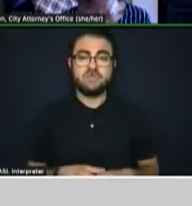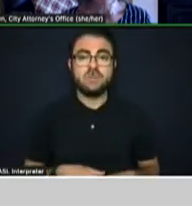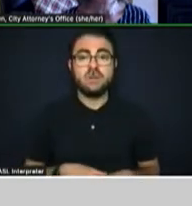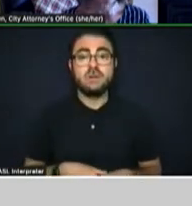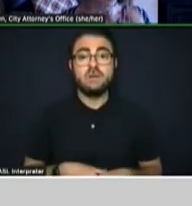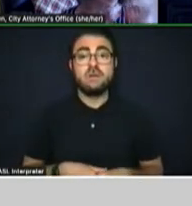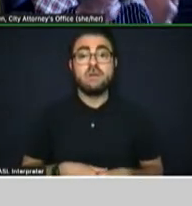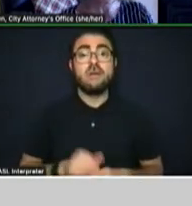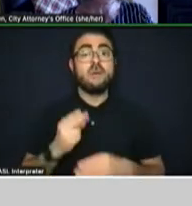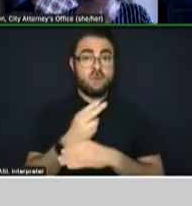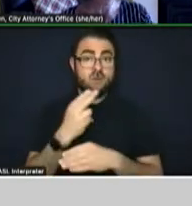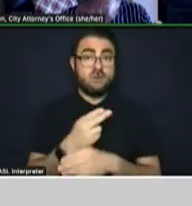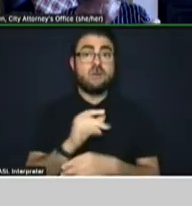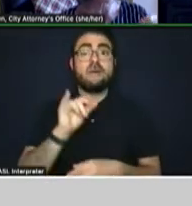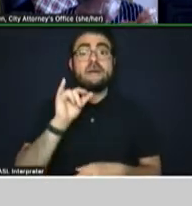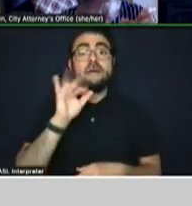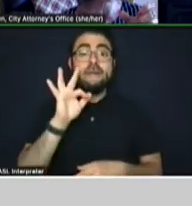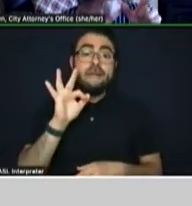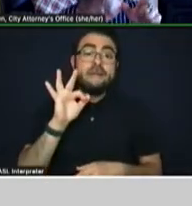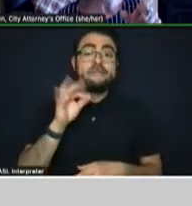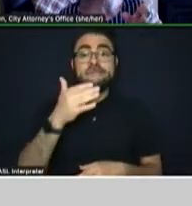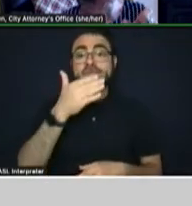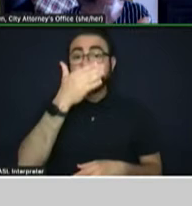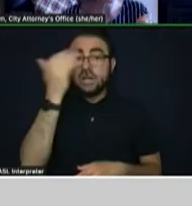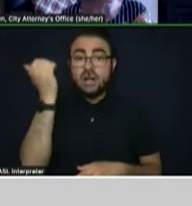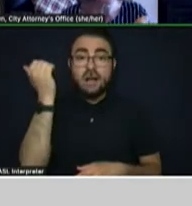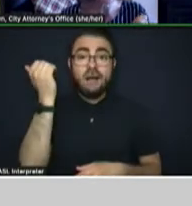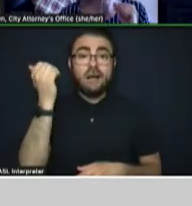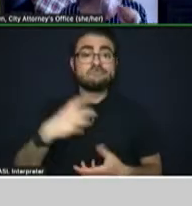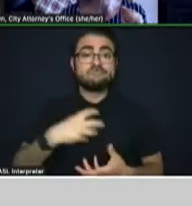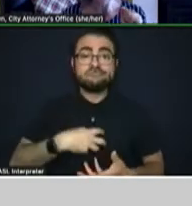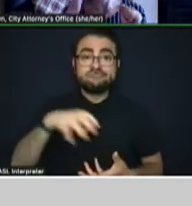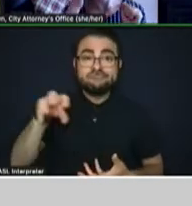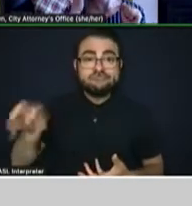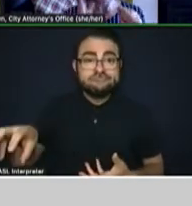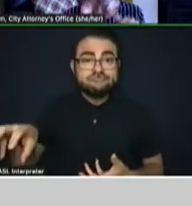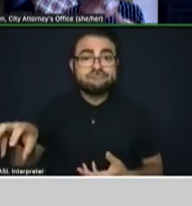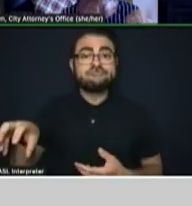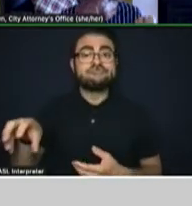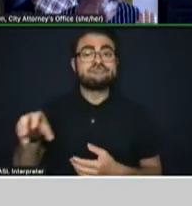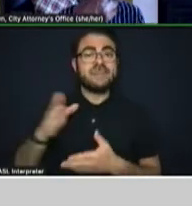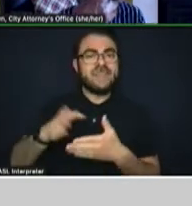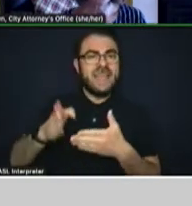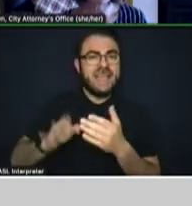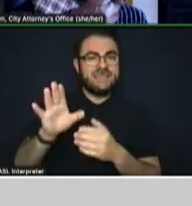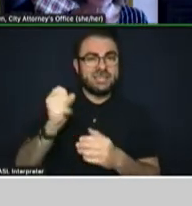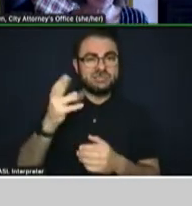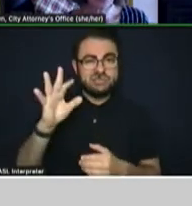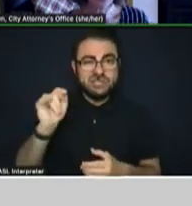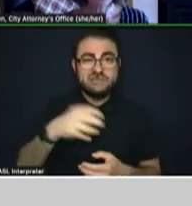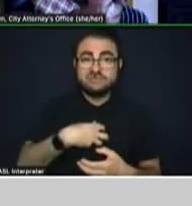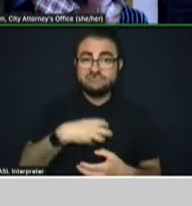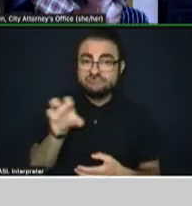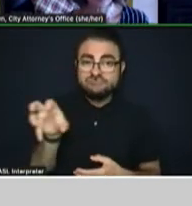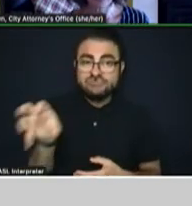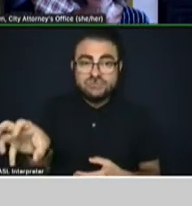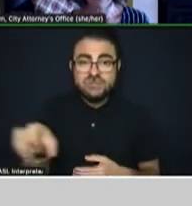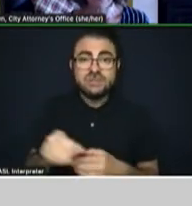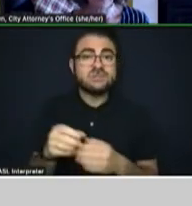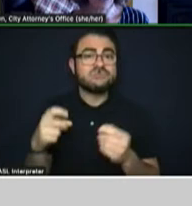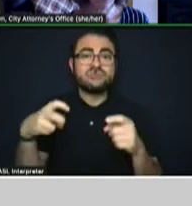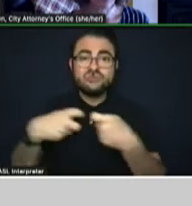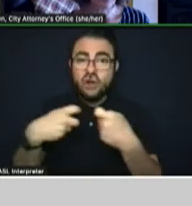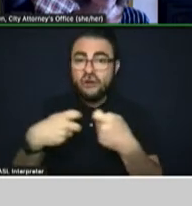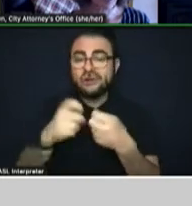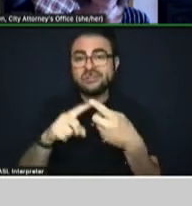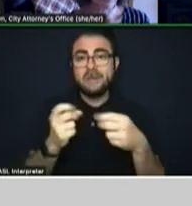if they forgot to dock their camera at the end of their shift, so it didn't charge and upload,